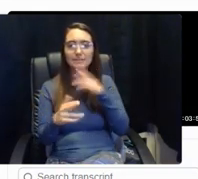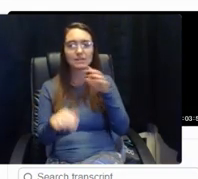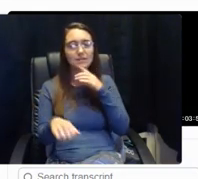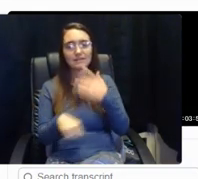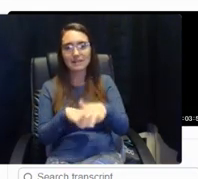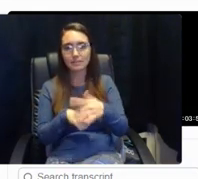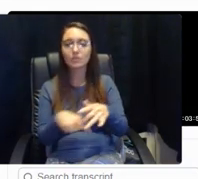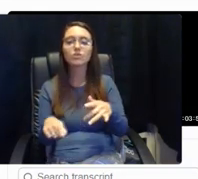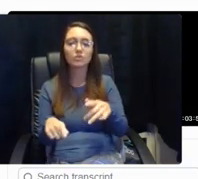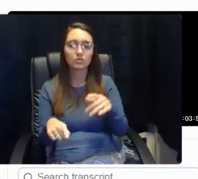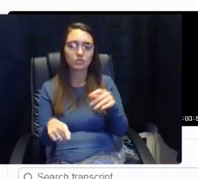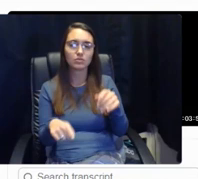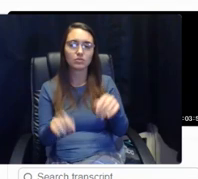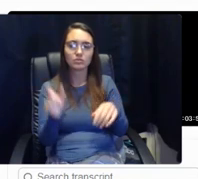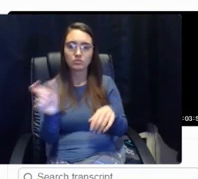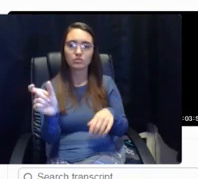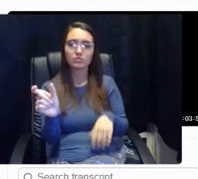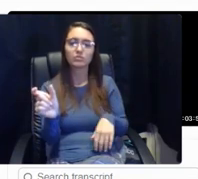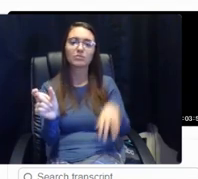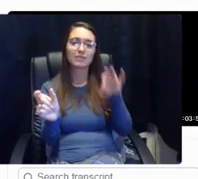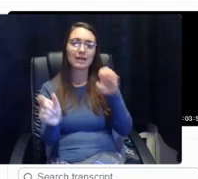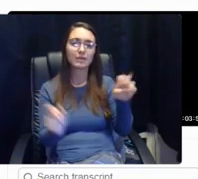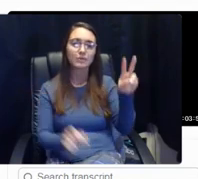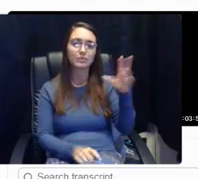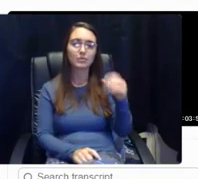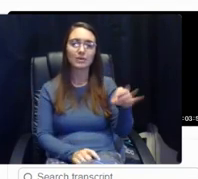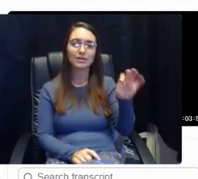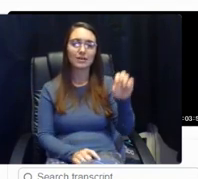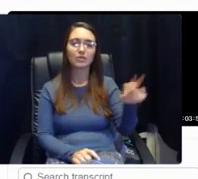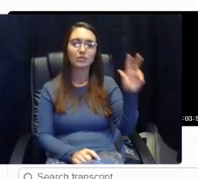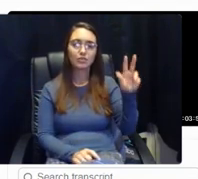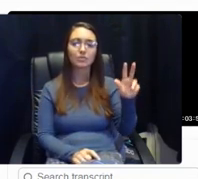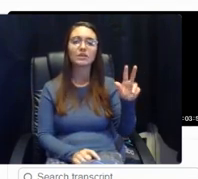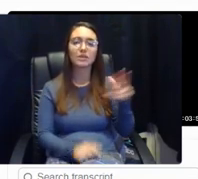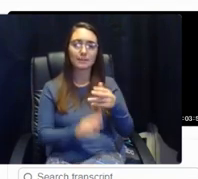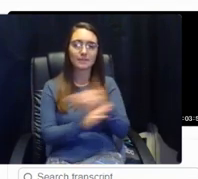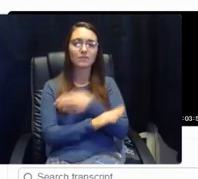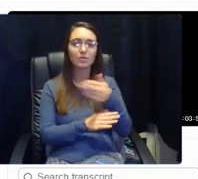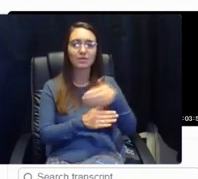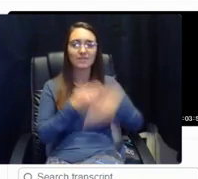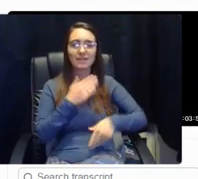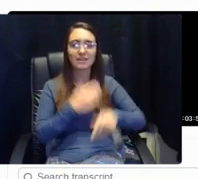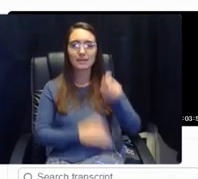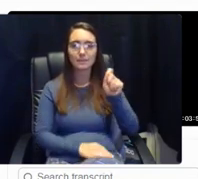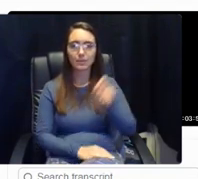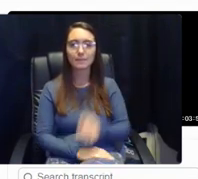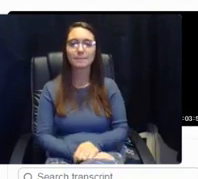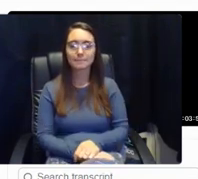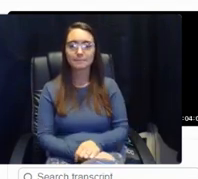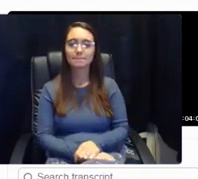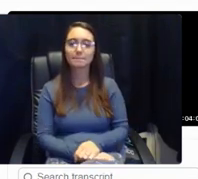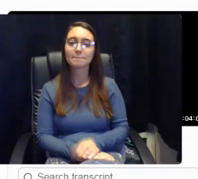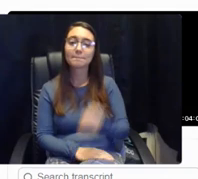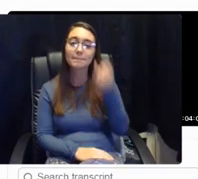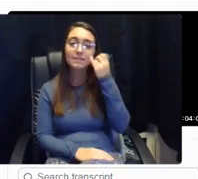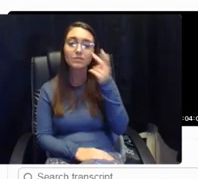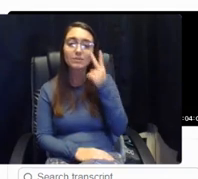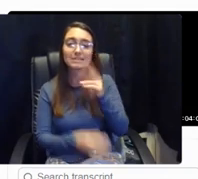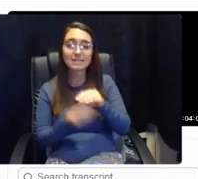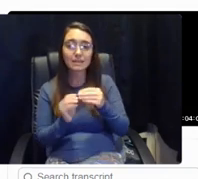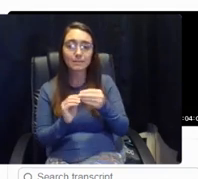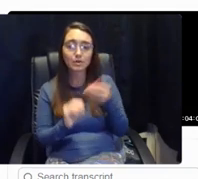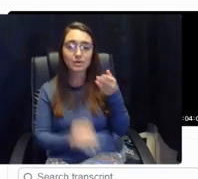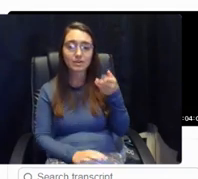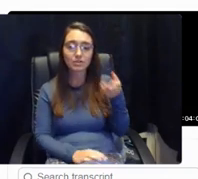is this one, iron 2 and iron 3 before the endpoint, right? Because you see a number here easy to